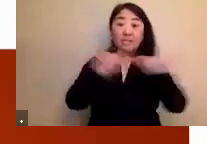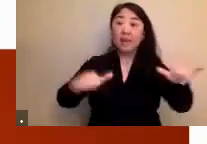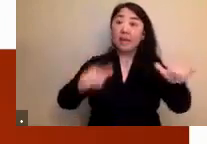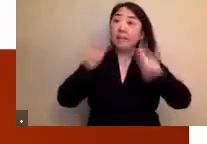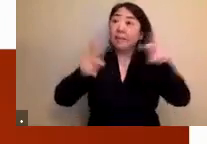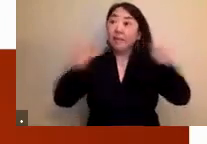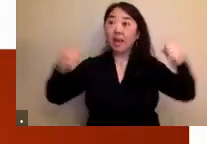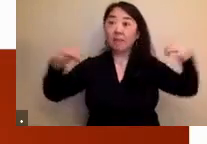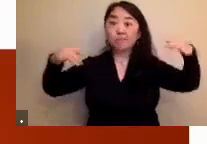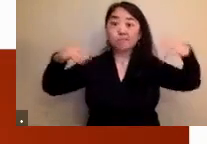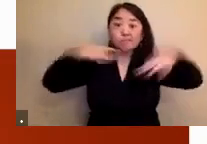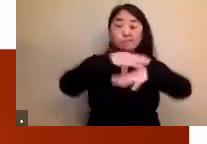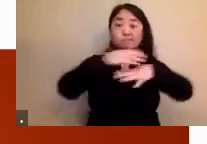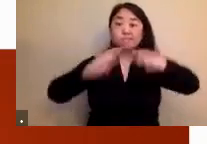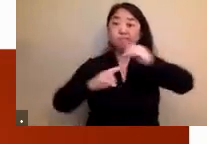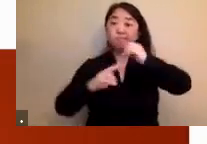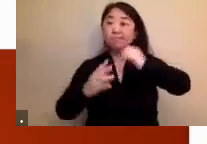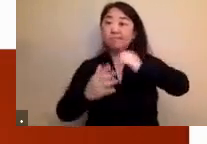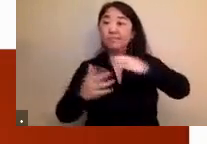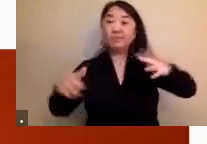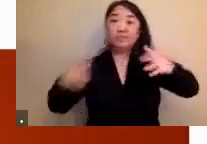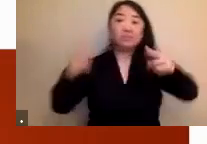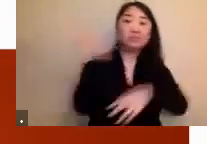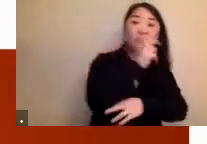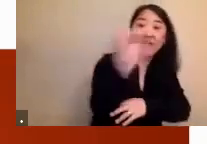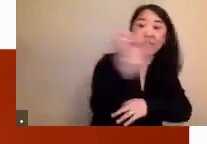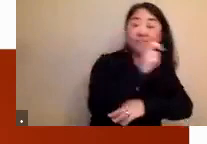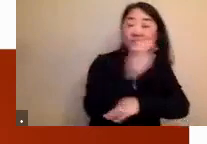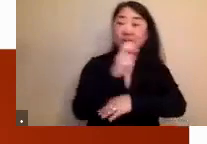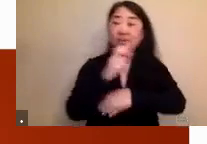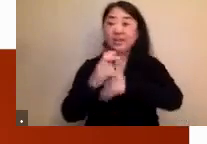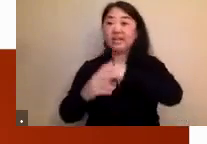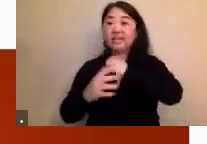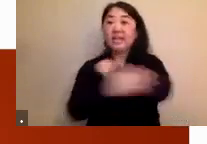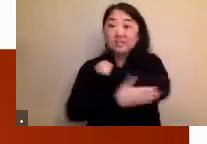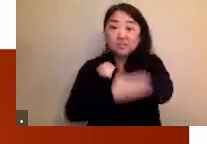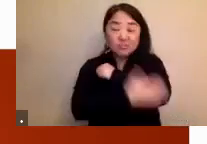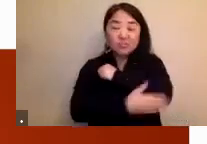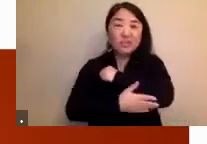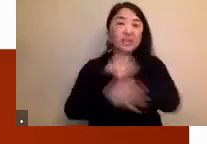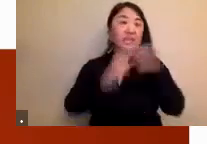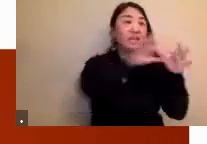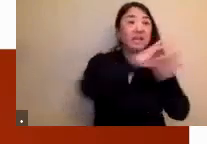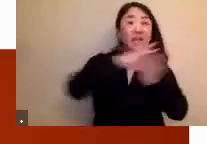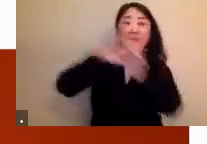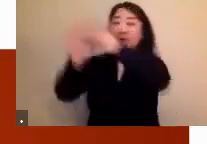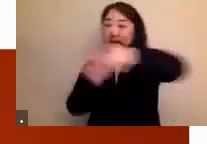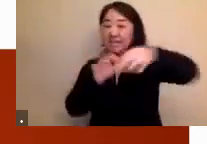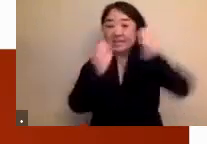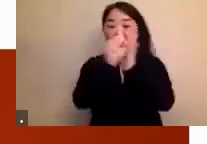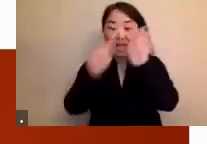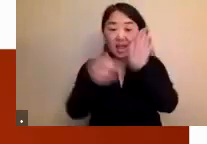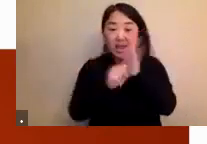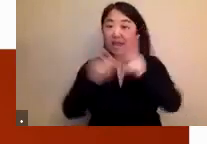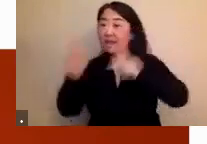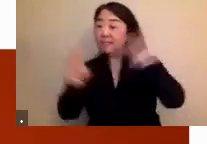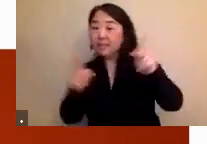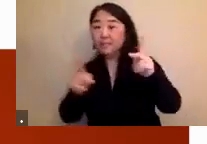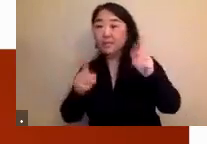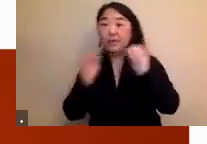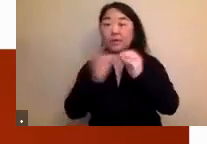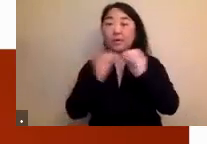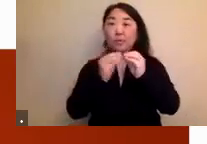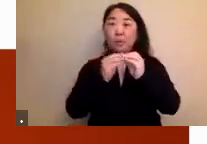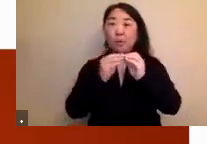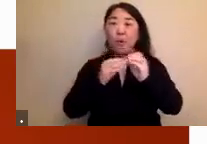country. You see, this connects states, it connects people, it connects opportunities for interstate commerce